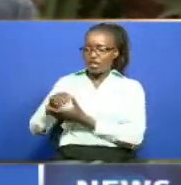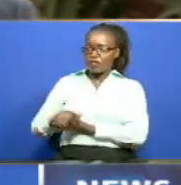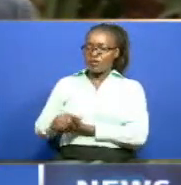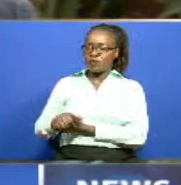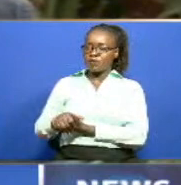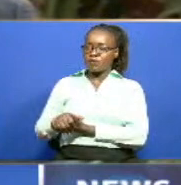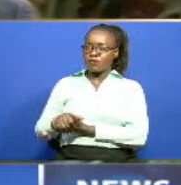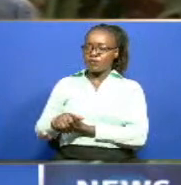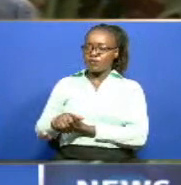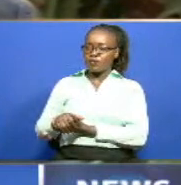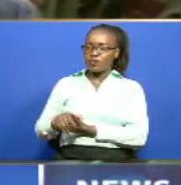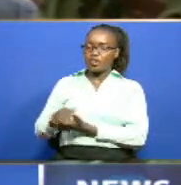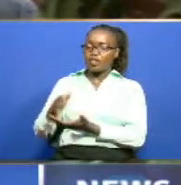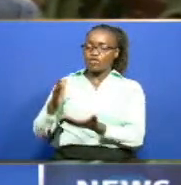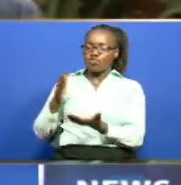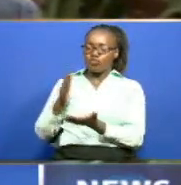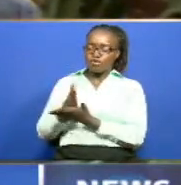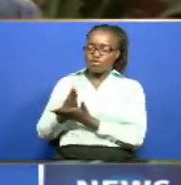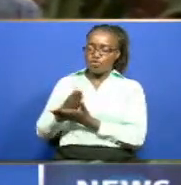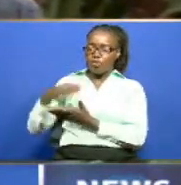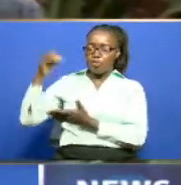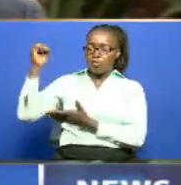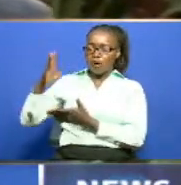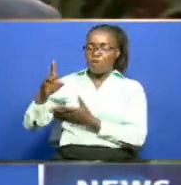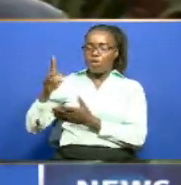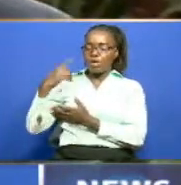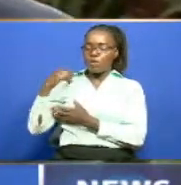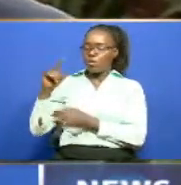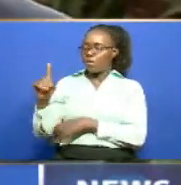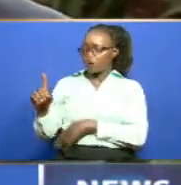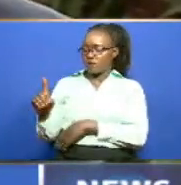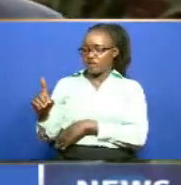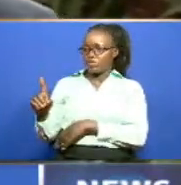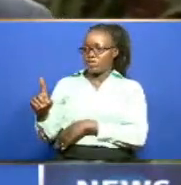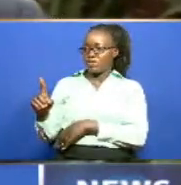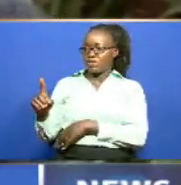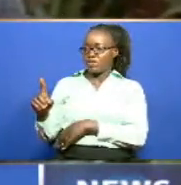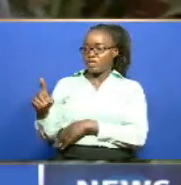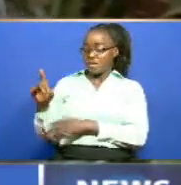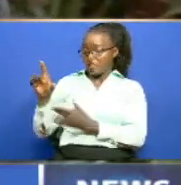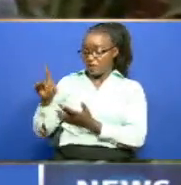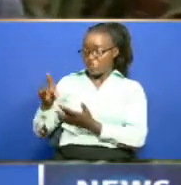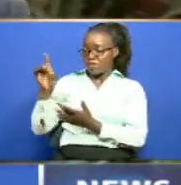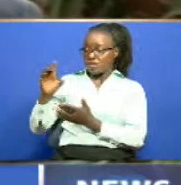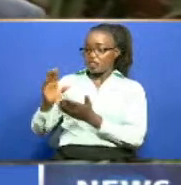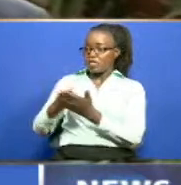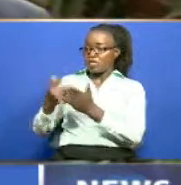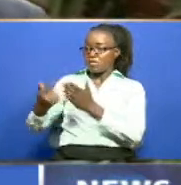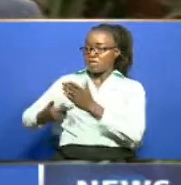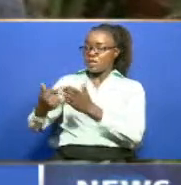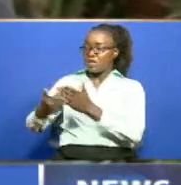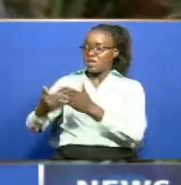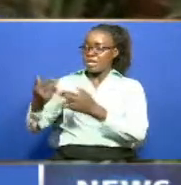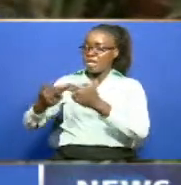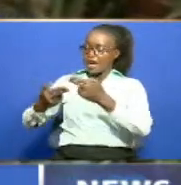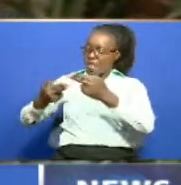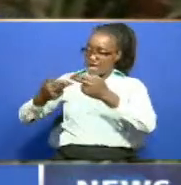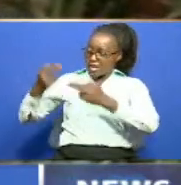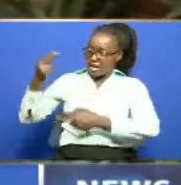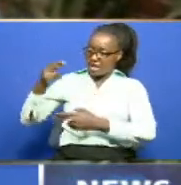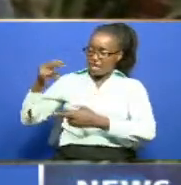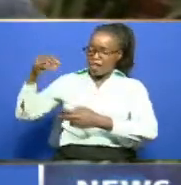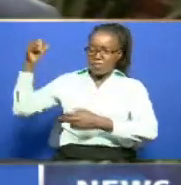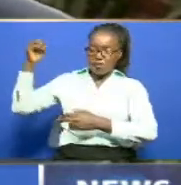Obviously, power is one of the big ones, and power is very specific. There are some industries which are very high power